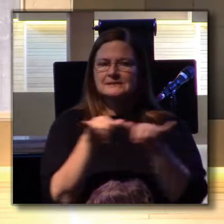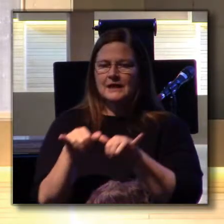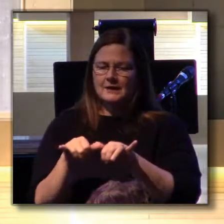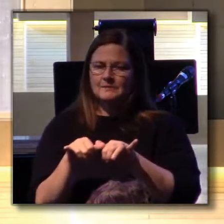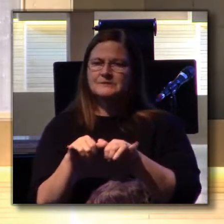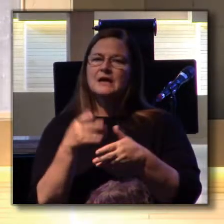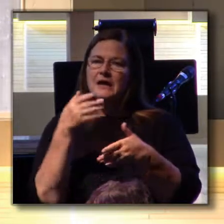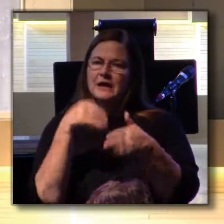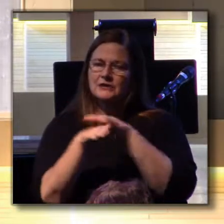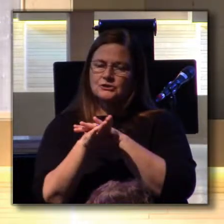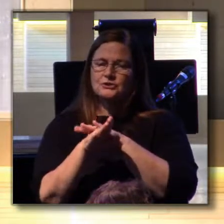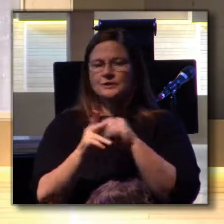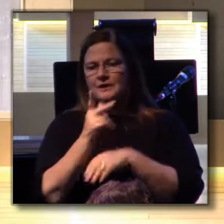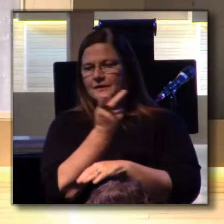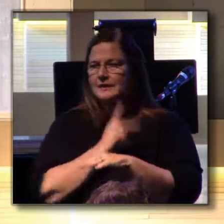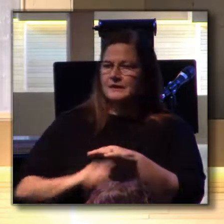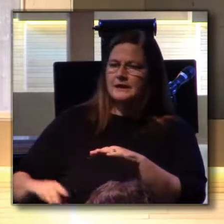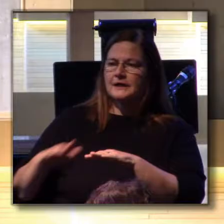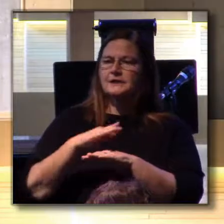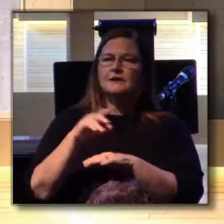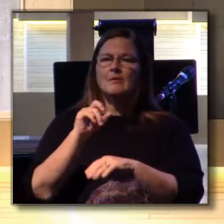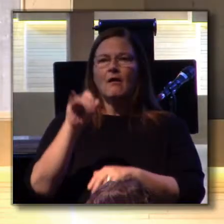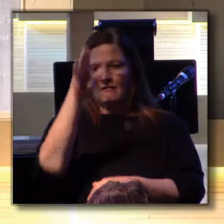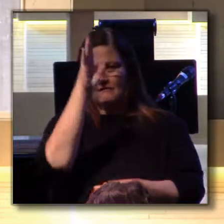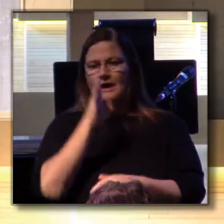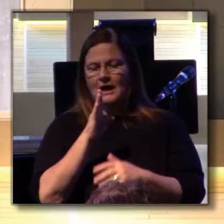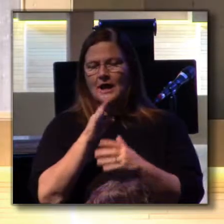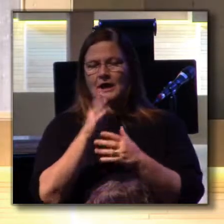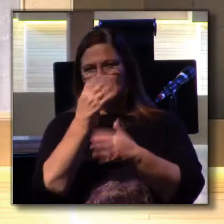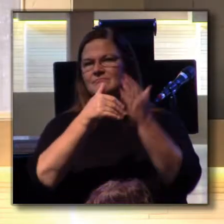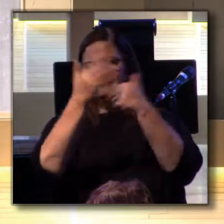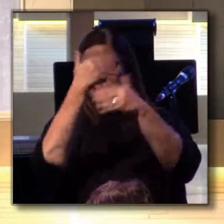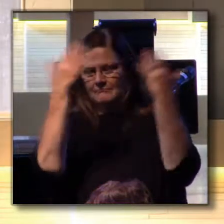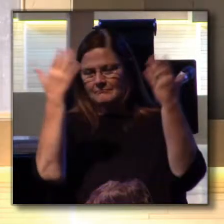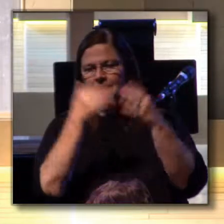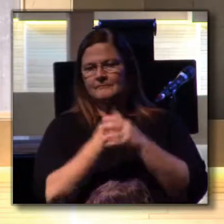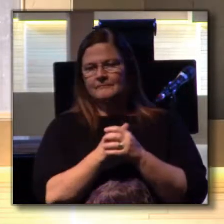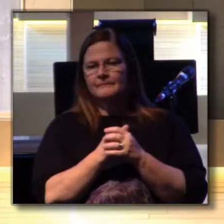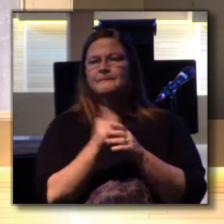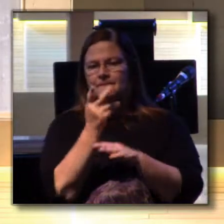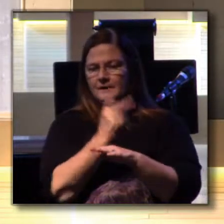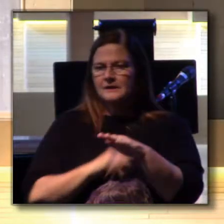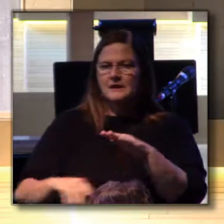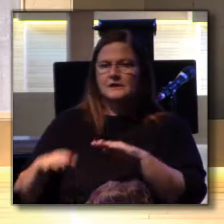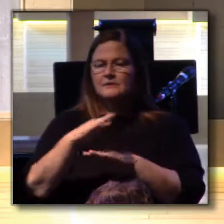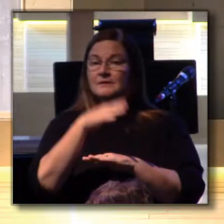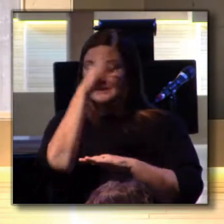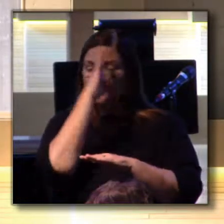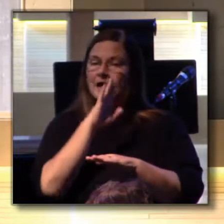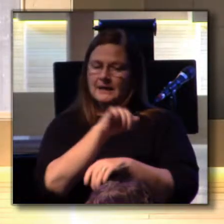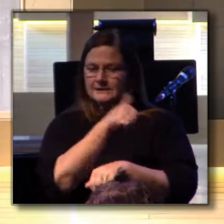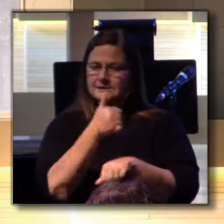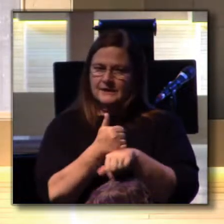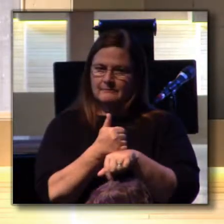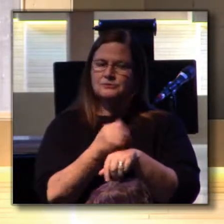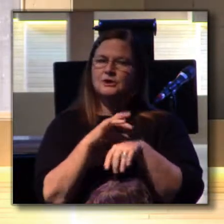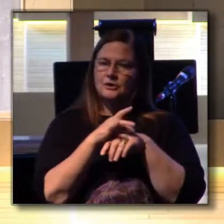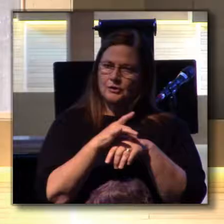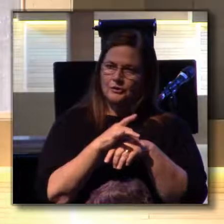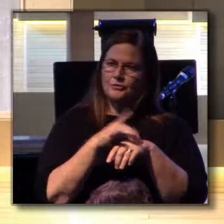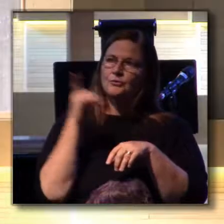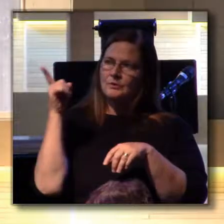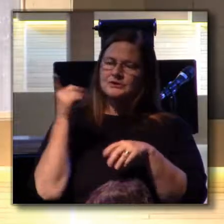enter into the kingdom that God establishes on this earth, through which he will reign over all